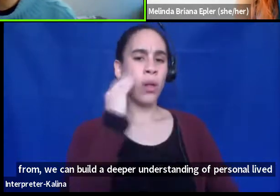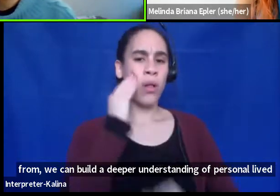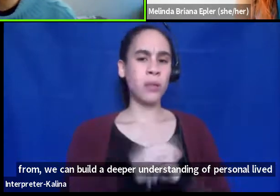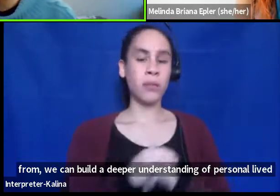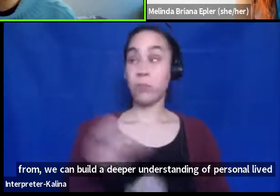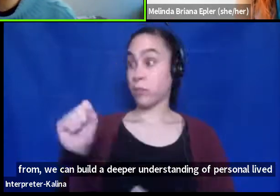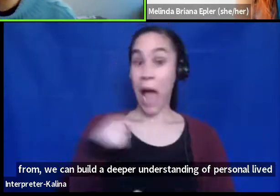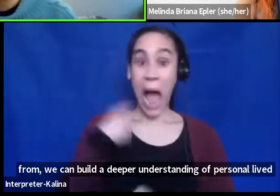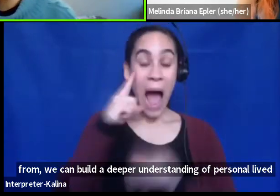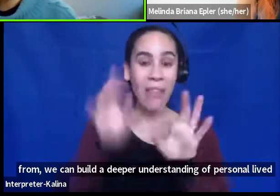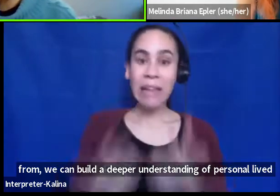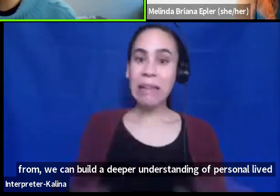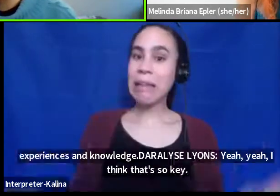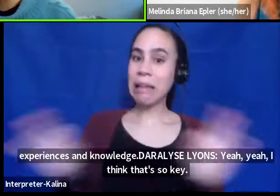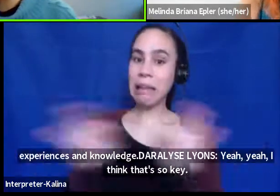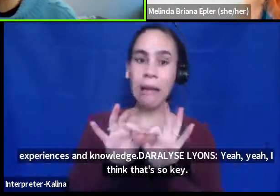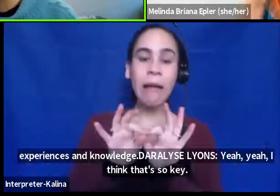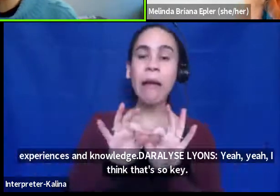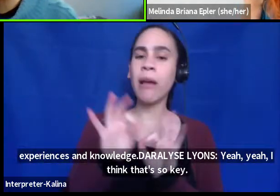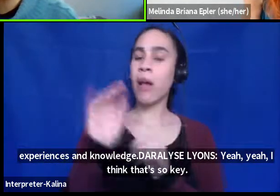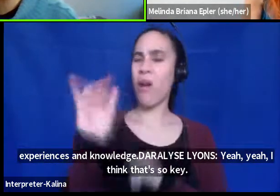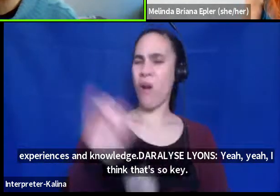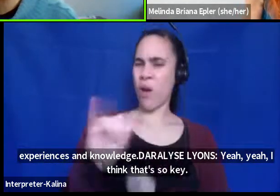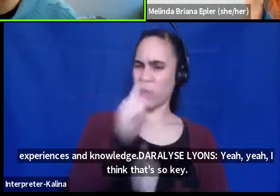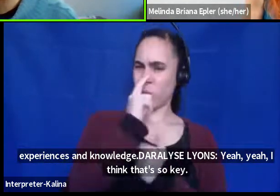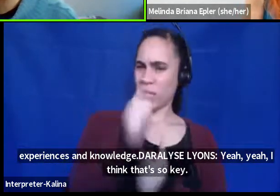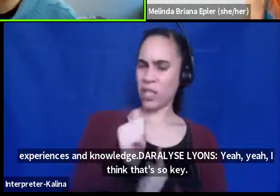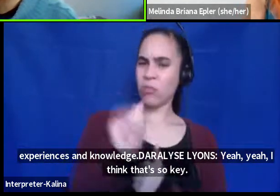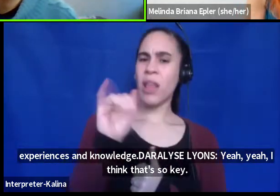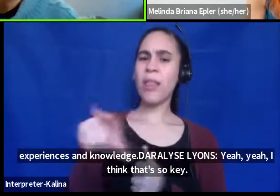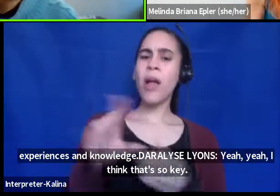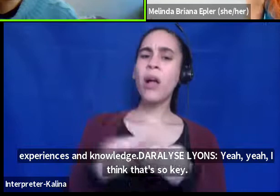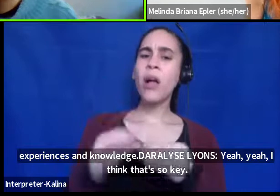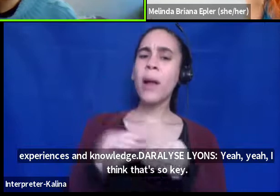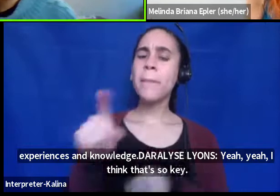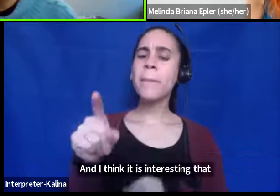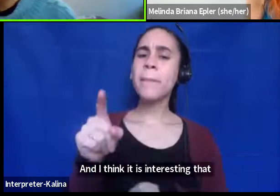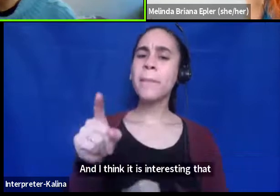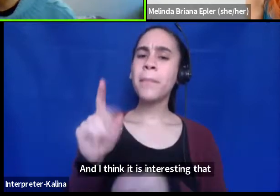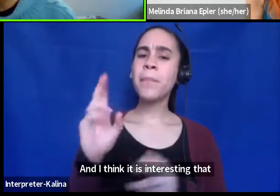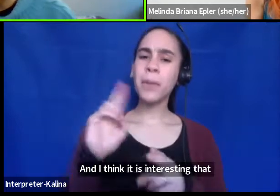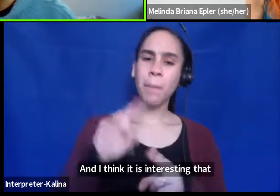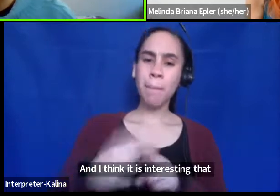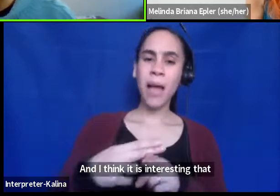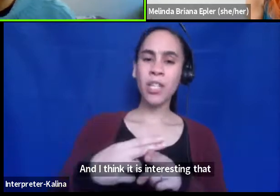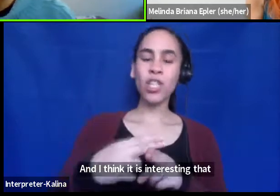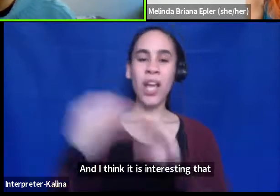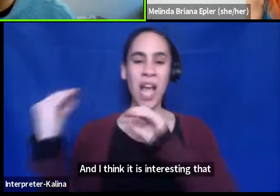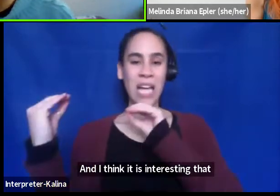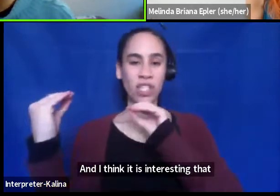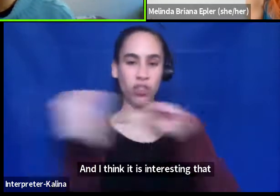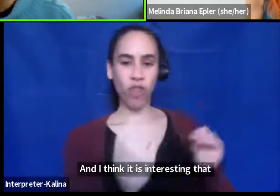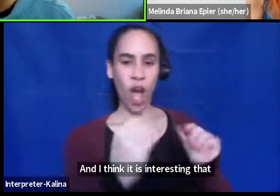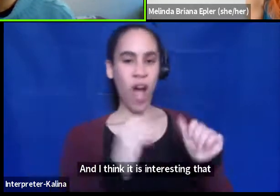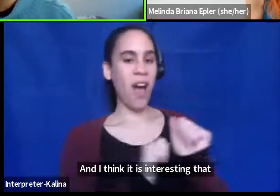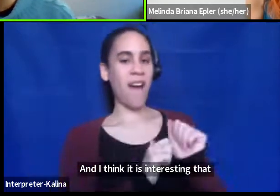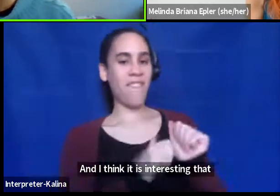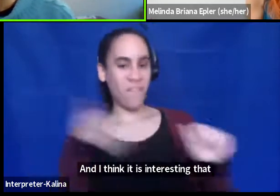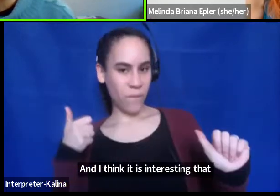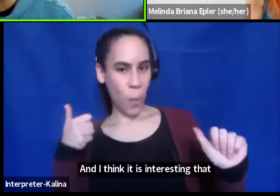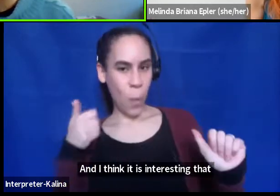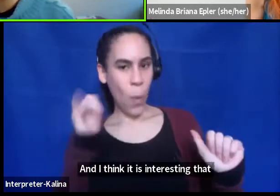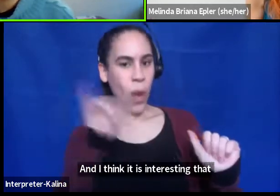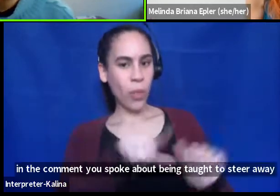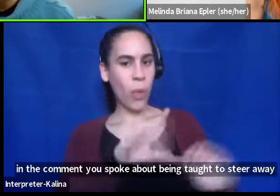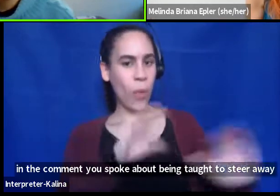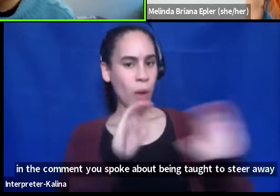think it's interesting that in the comment you spoke about being taught to steer away from these conversations. And I